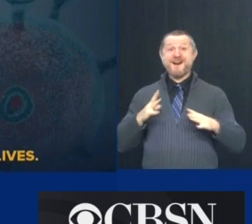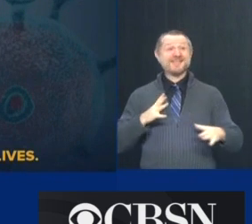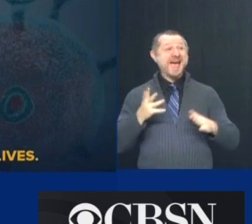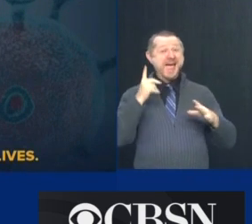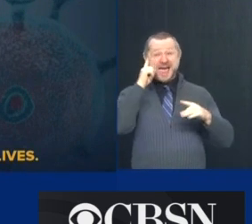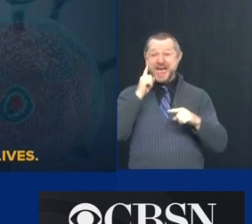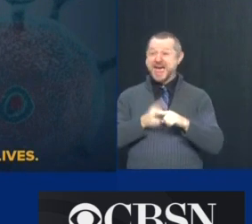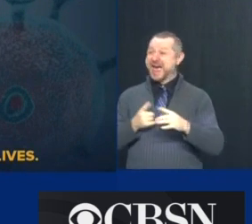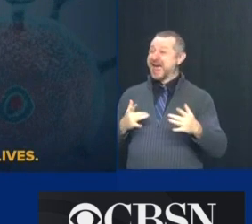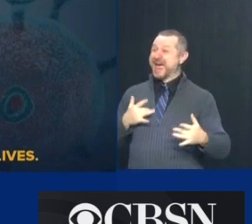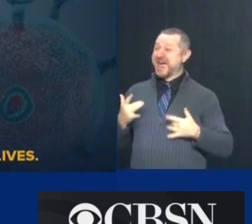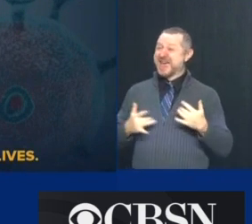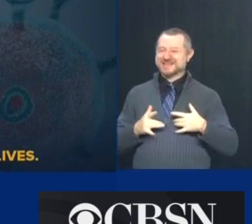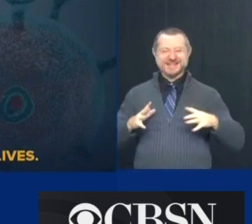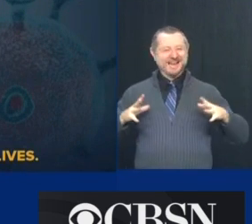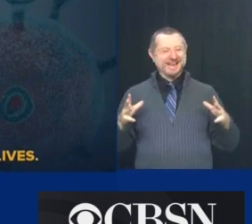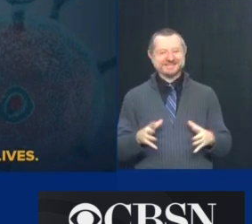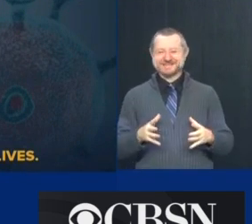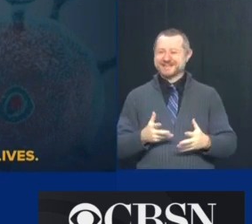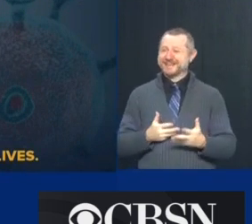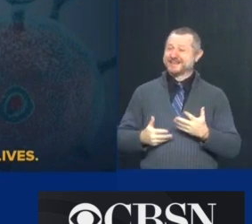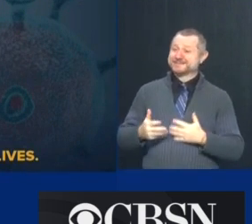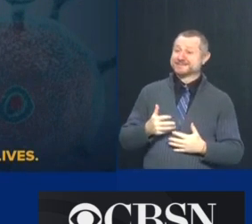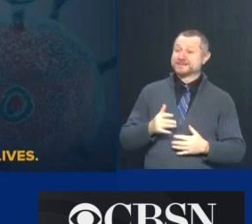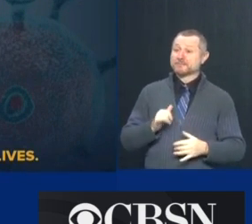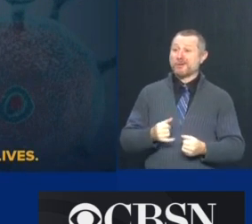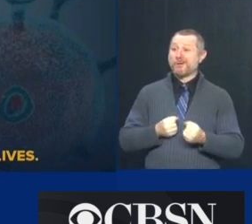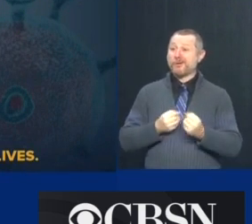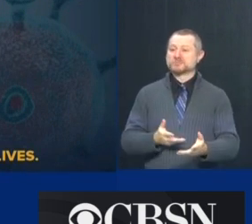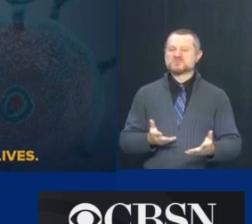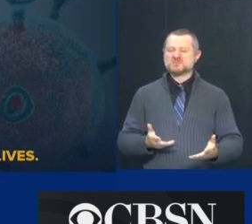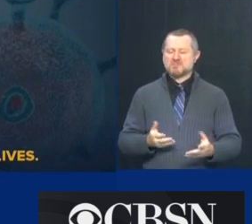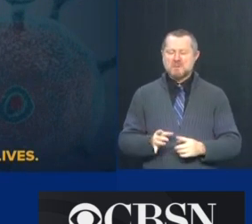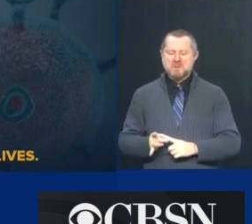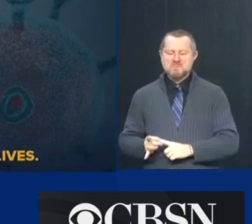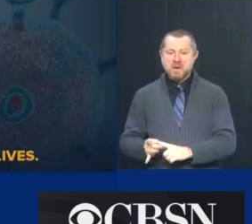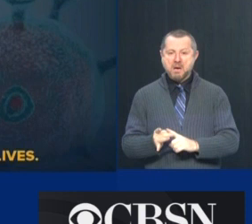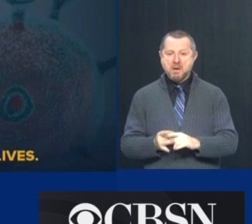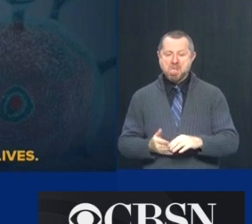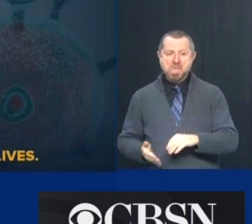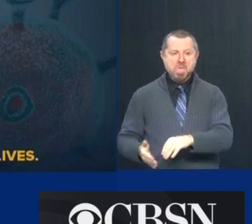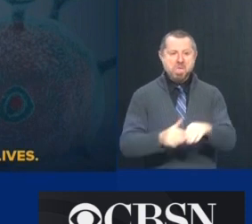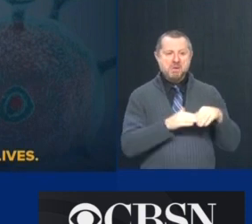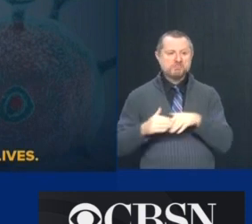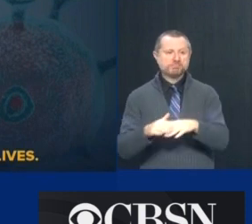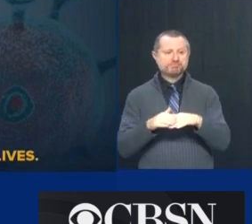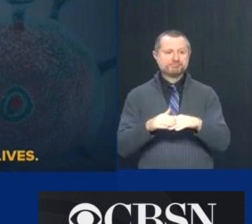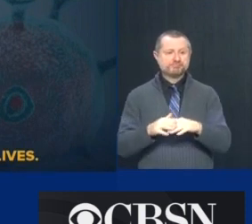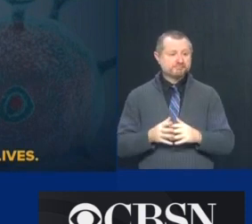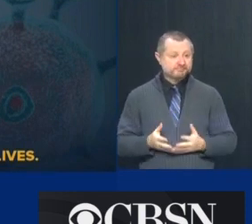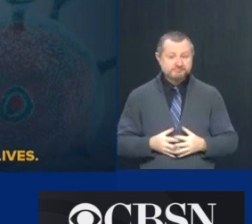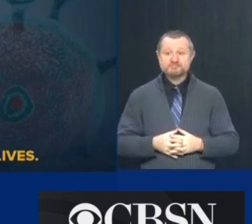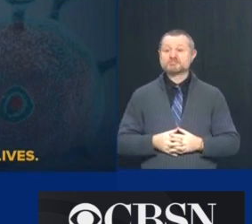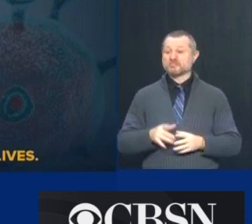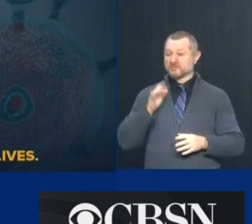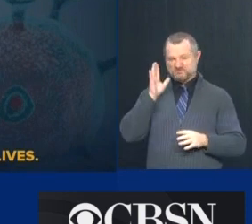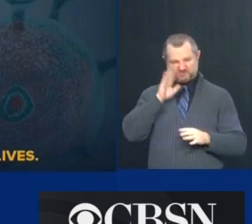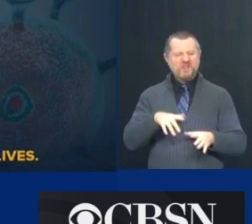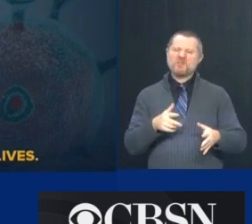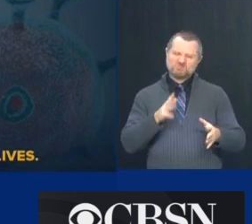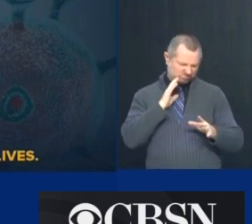they all increase social activity, they all increase mobility, and they will all increase viral transmission.